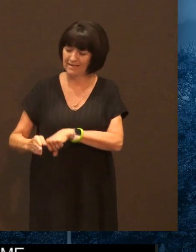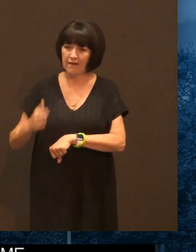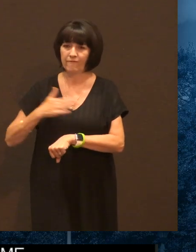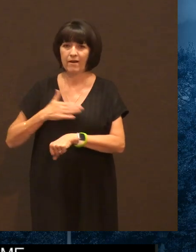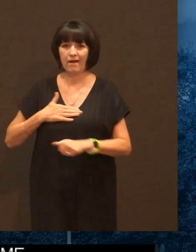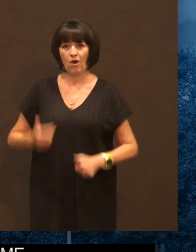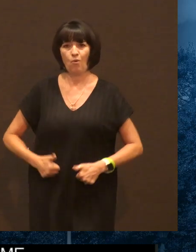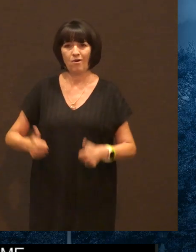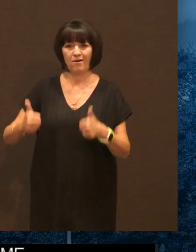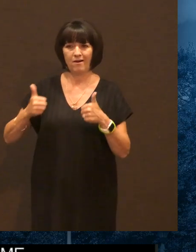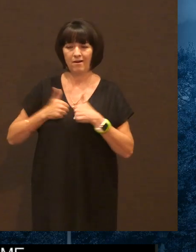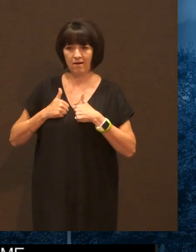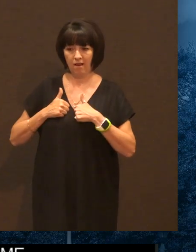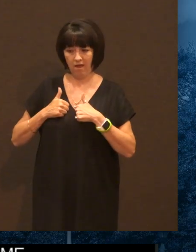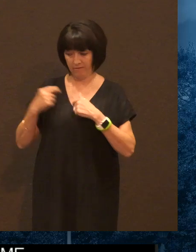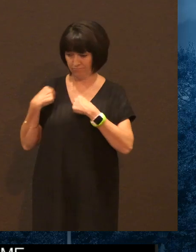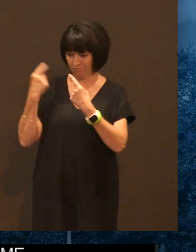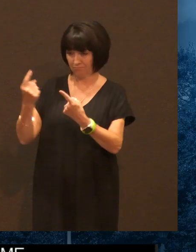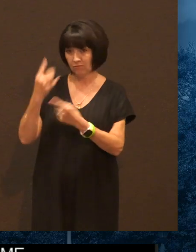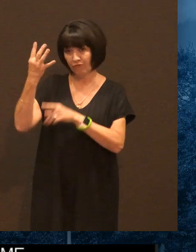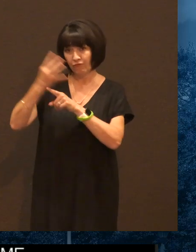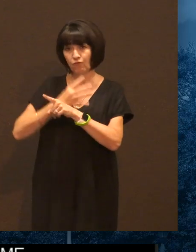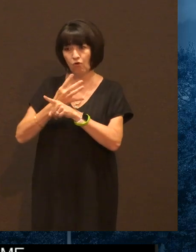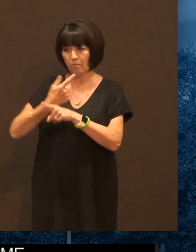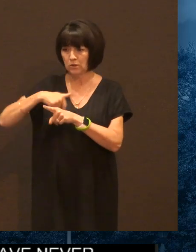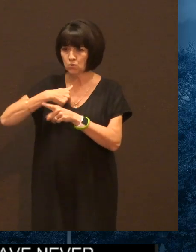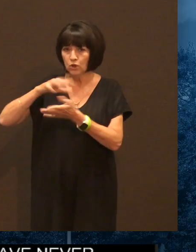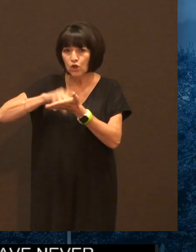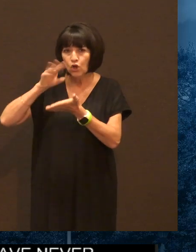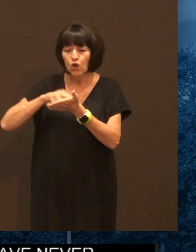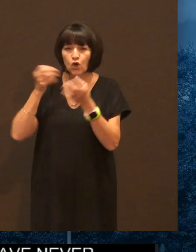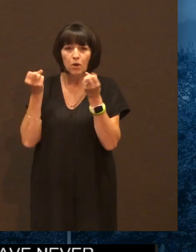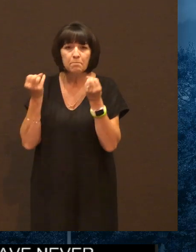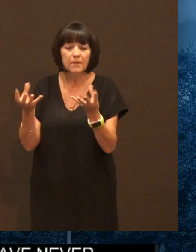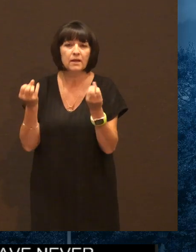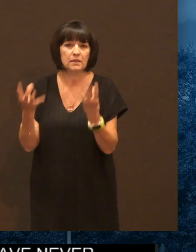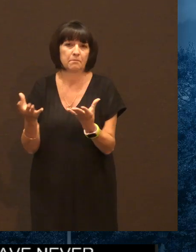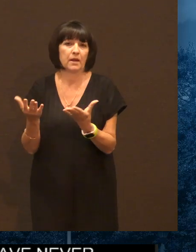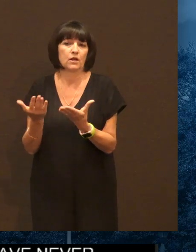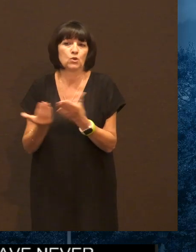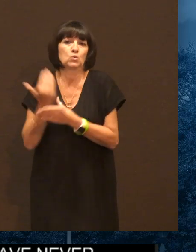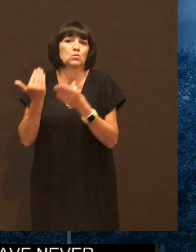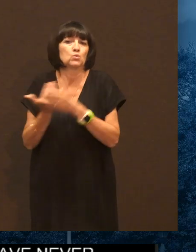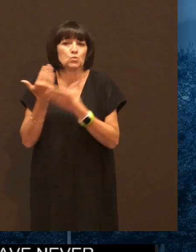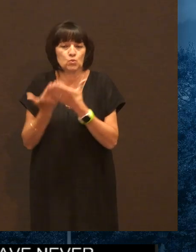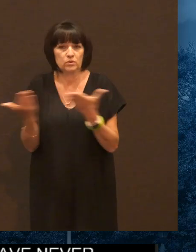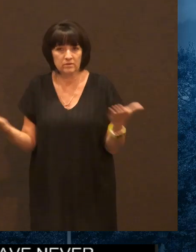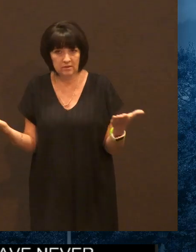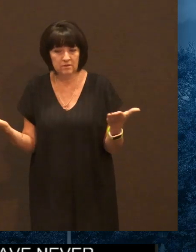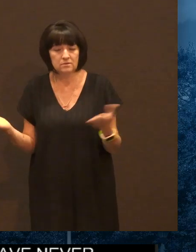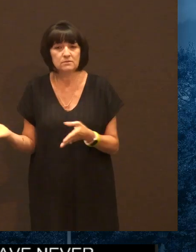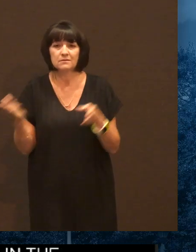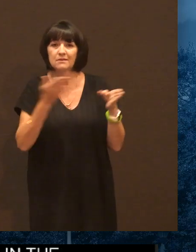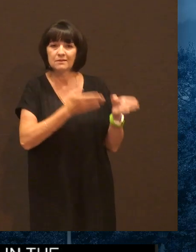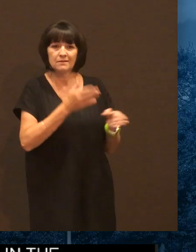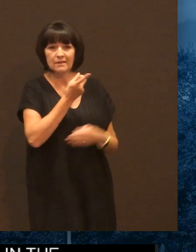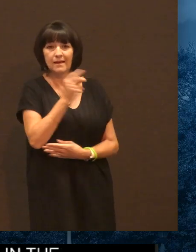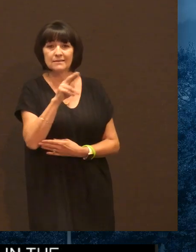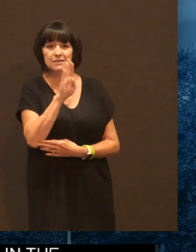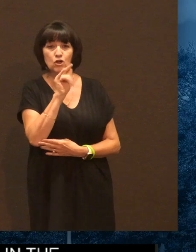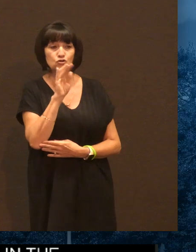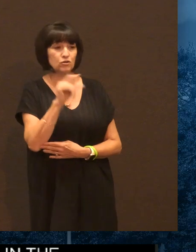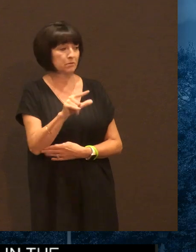over the last 4 months and continue to plow new ground. And Dr. Bunting, you probably never thought you'd